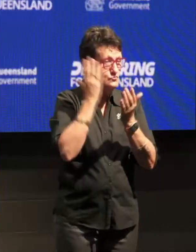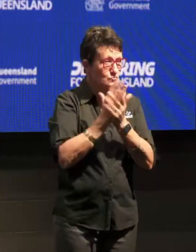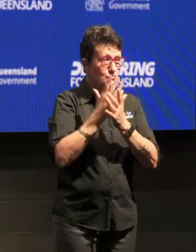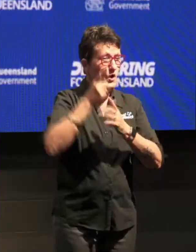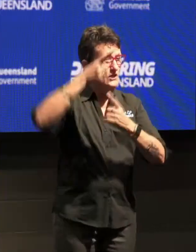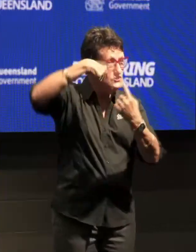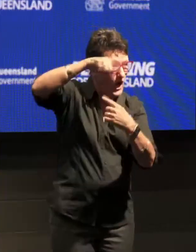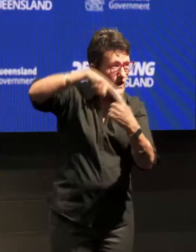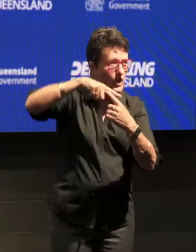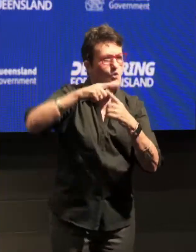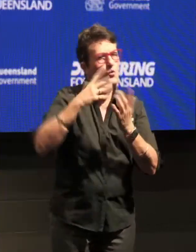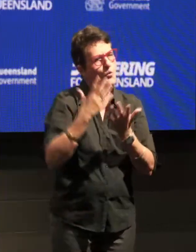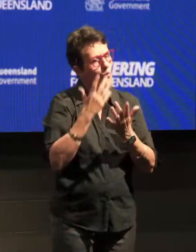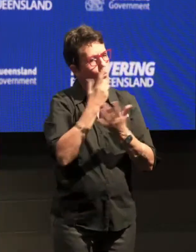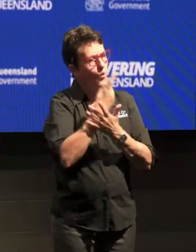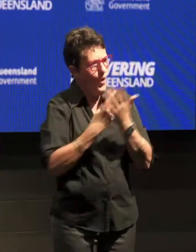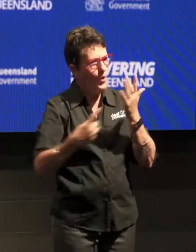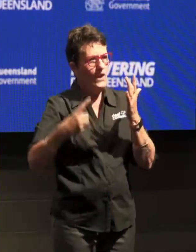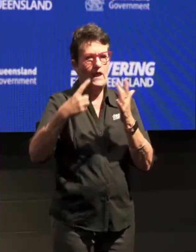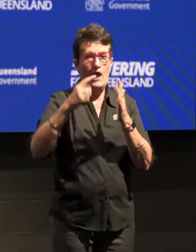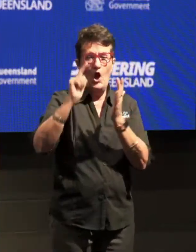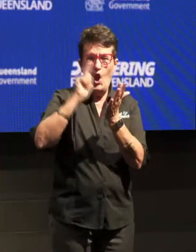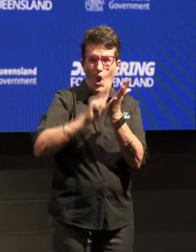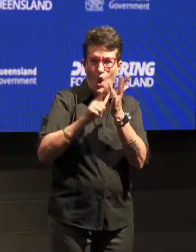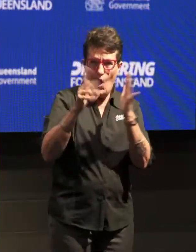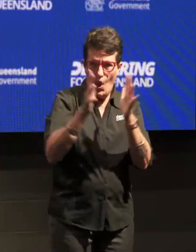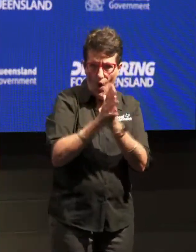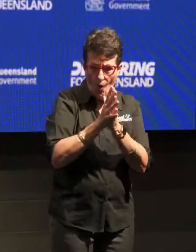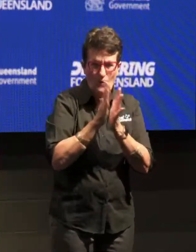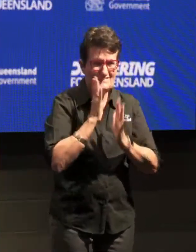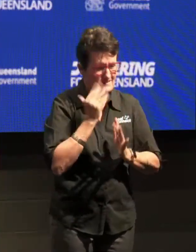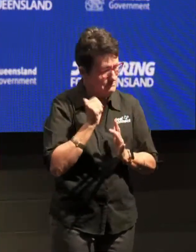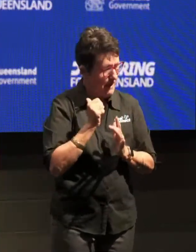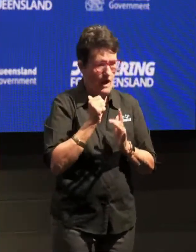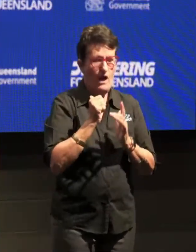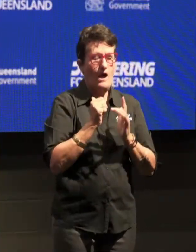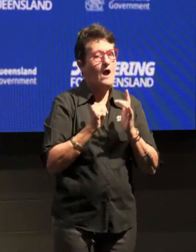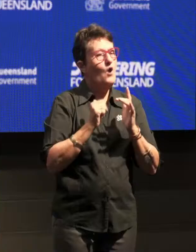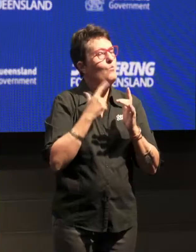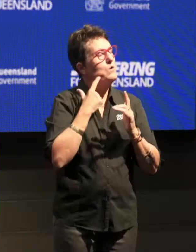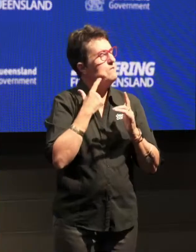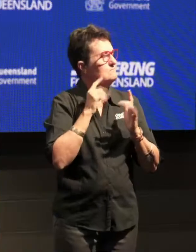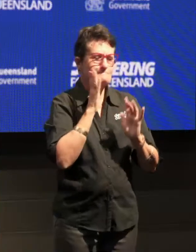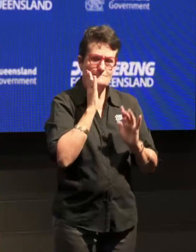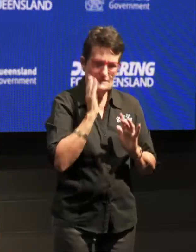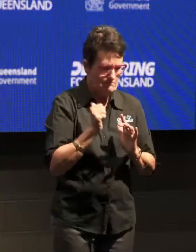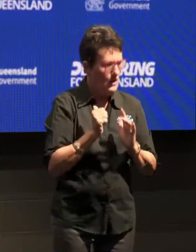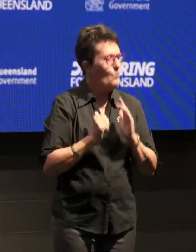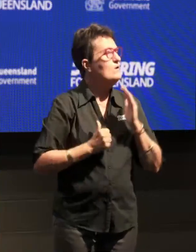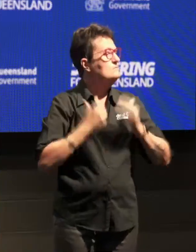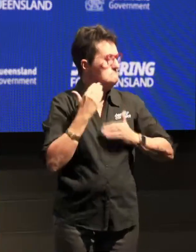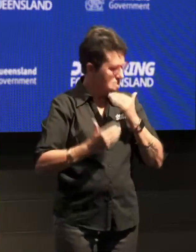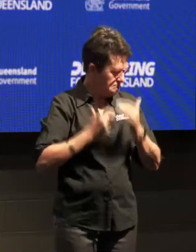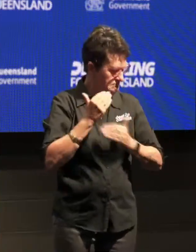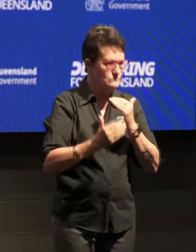and preparation activities have moved towards both of those events occurring. So regardless of that, working with local councils